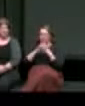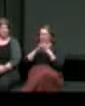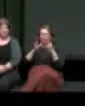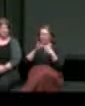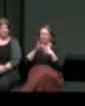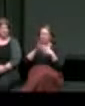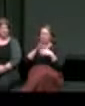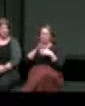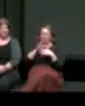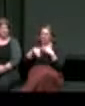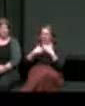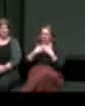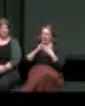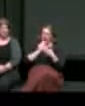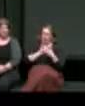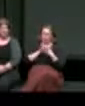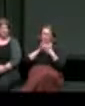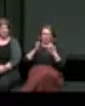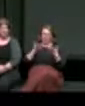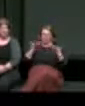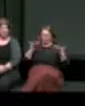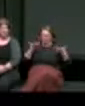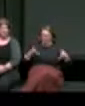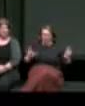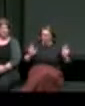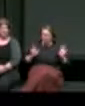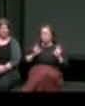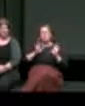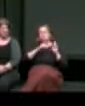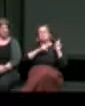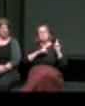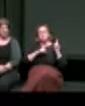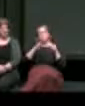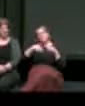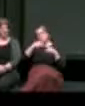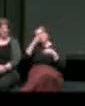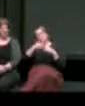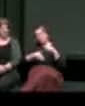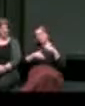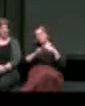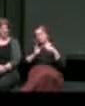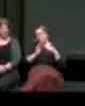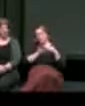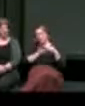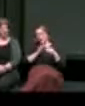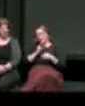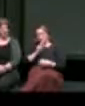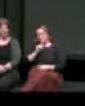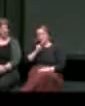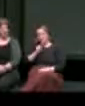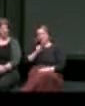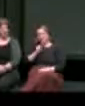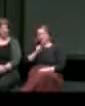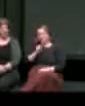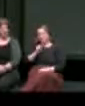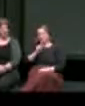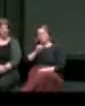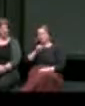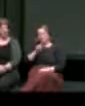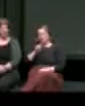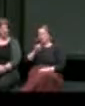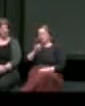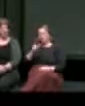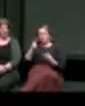our stuff is done. This is the completion of our mainline tunnel. This occurred in November